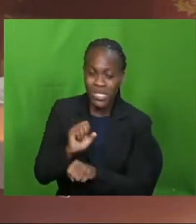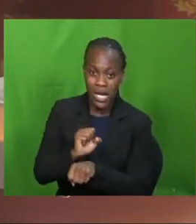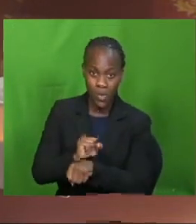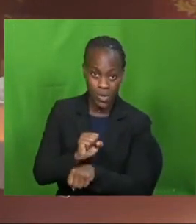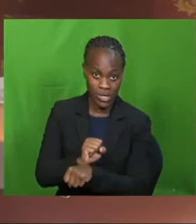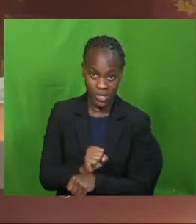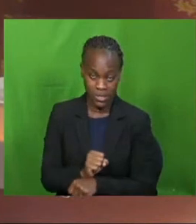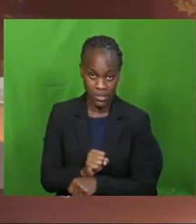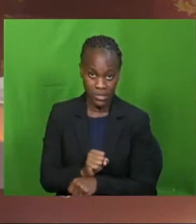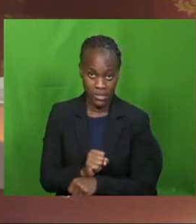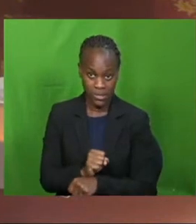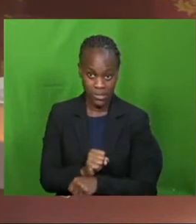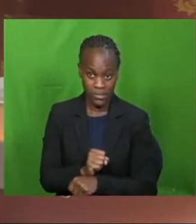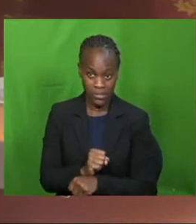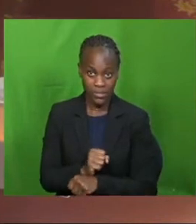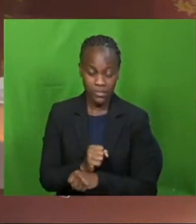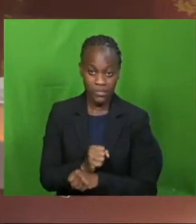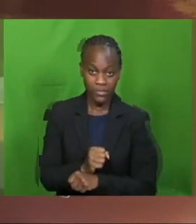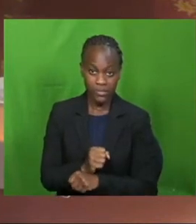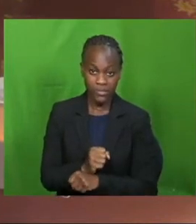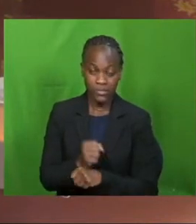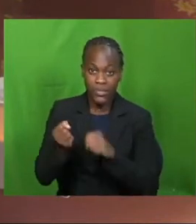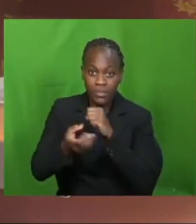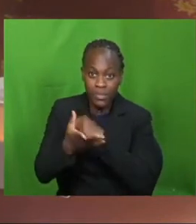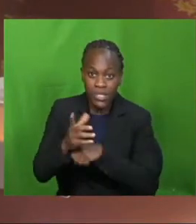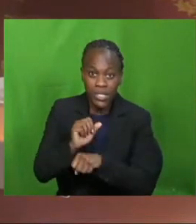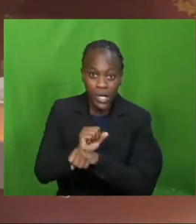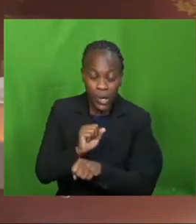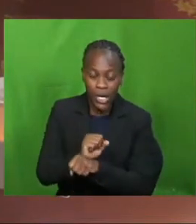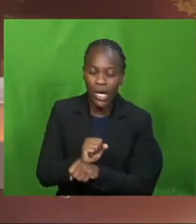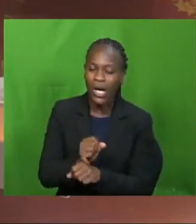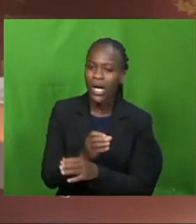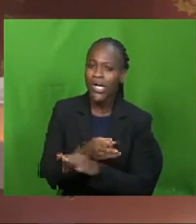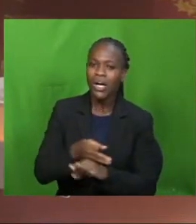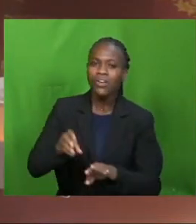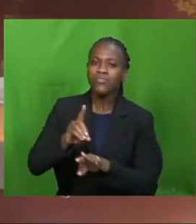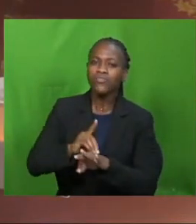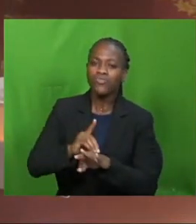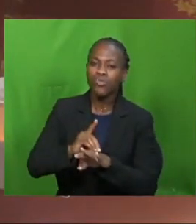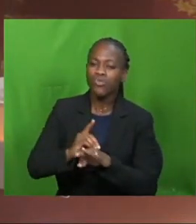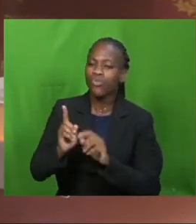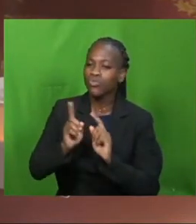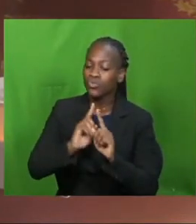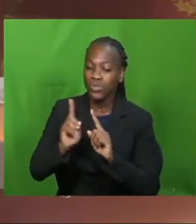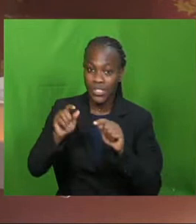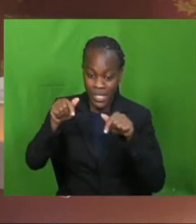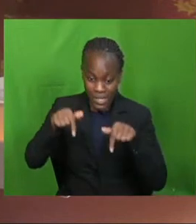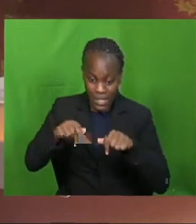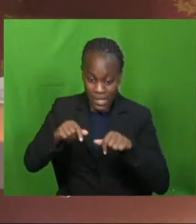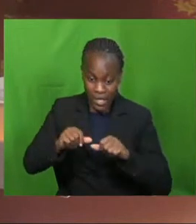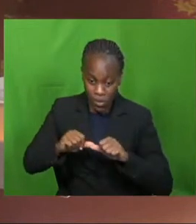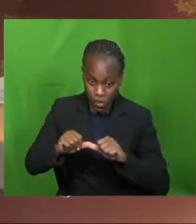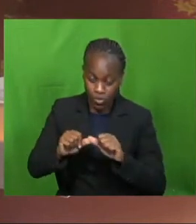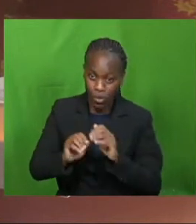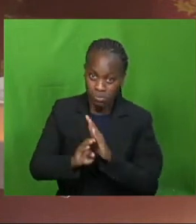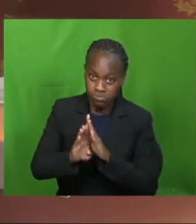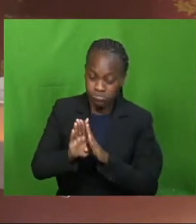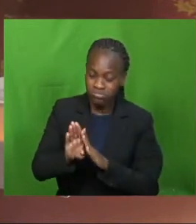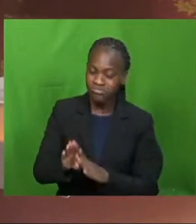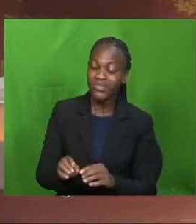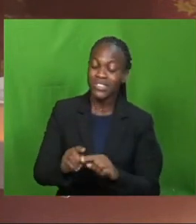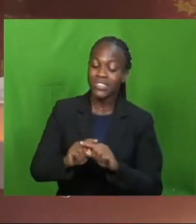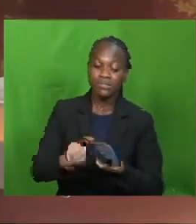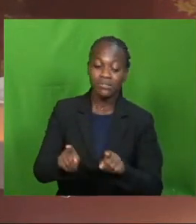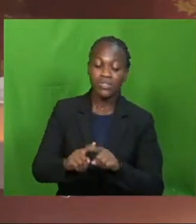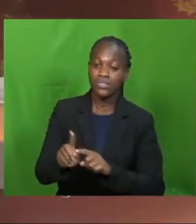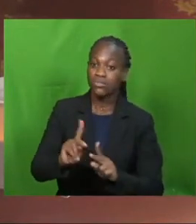journalism falls under the big umbrella of freedom of expression, and today, as it grows, various persons can